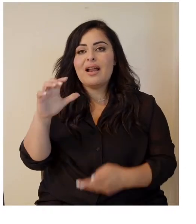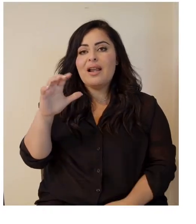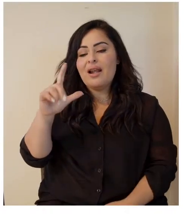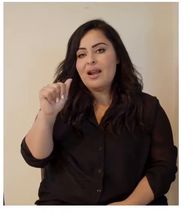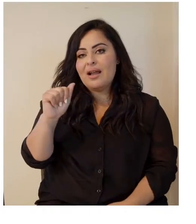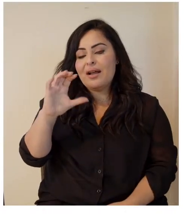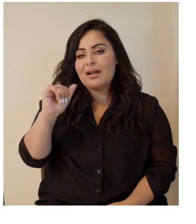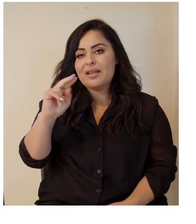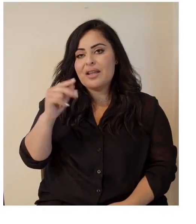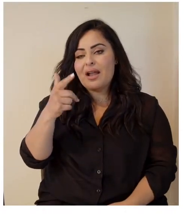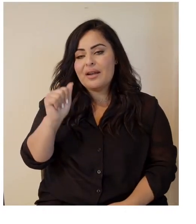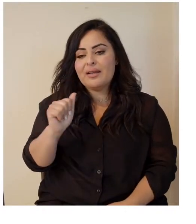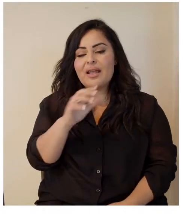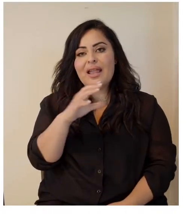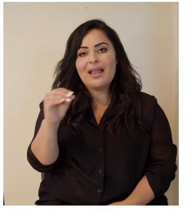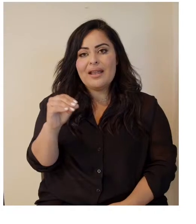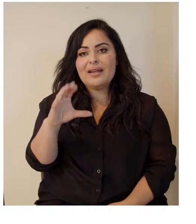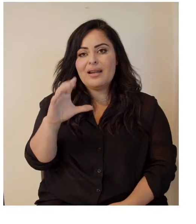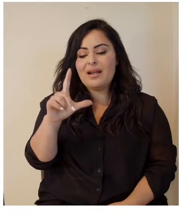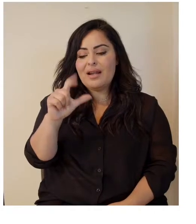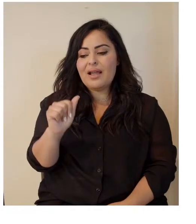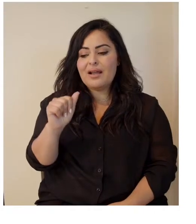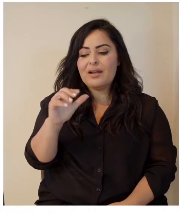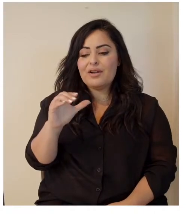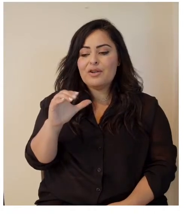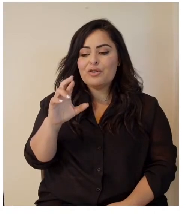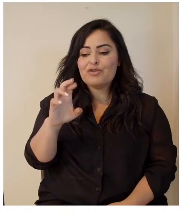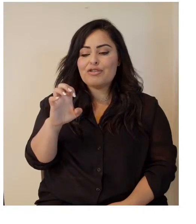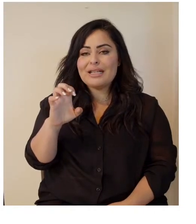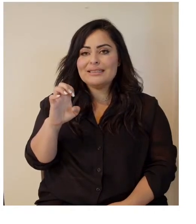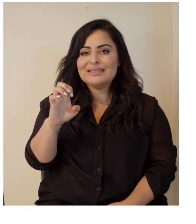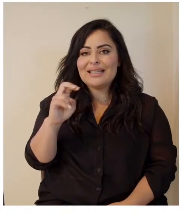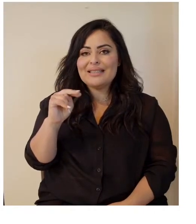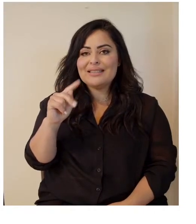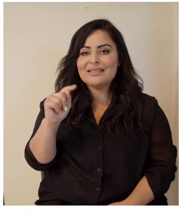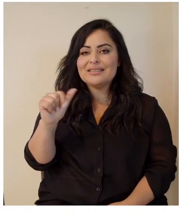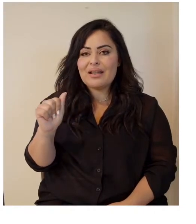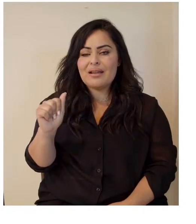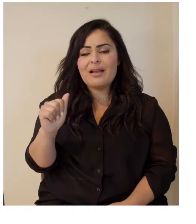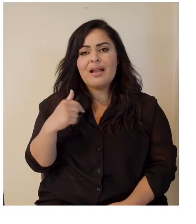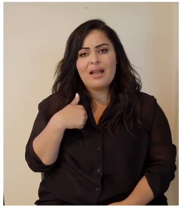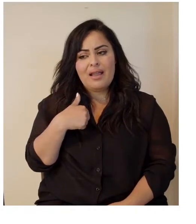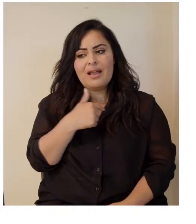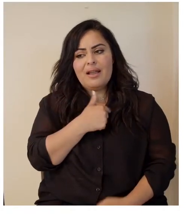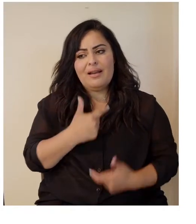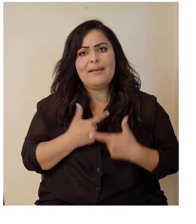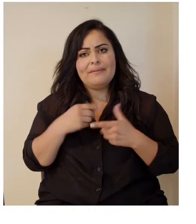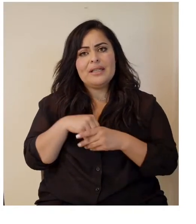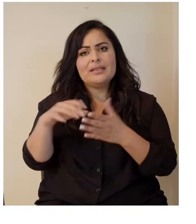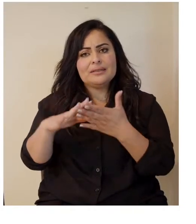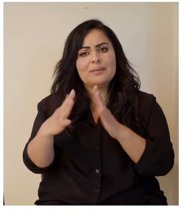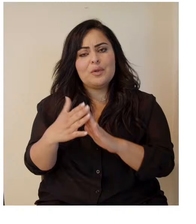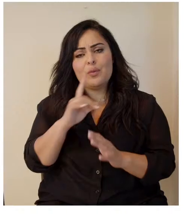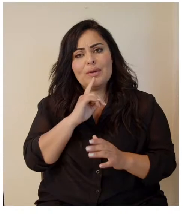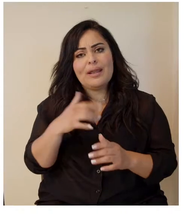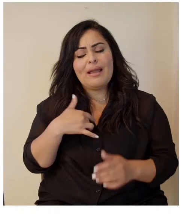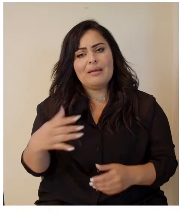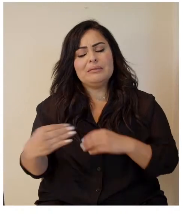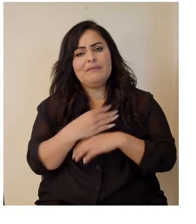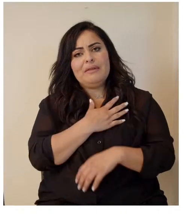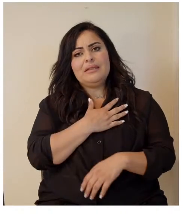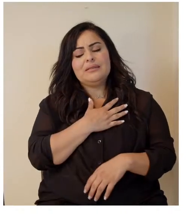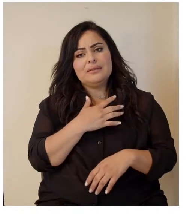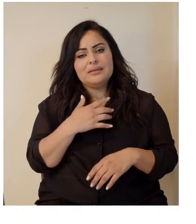Crescenta. Being part of this community, I'm heartbroken over the tragedies that have affected us these last few days. I was on the